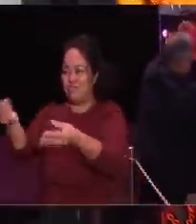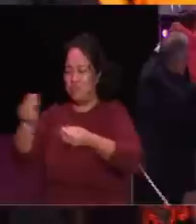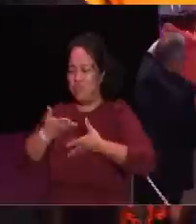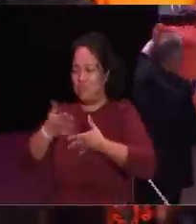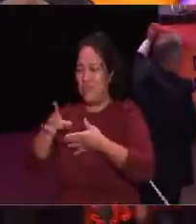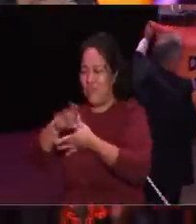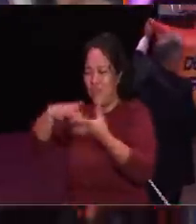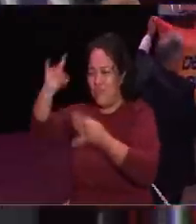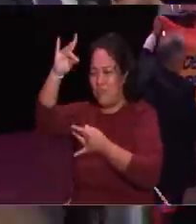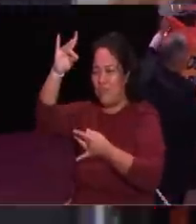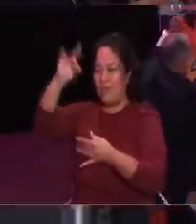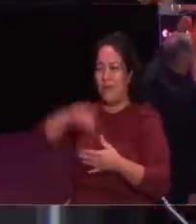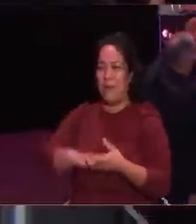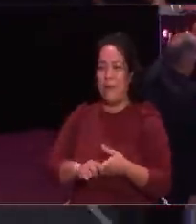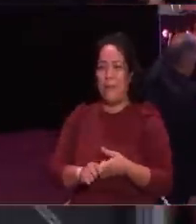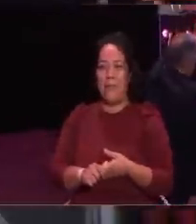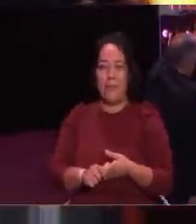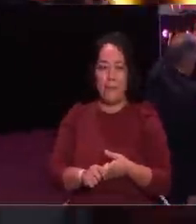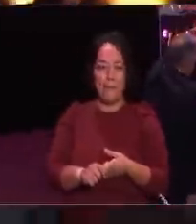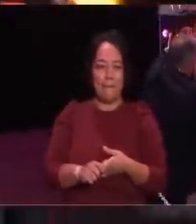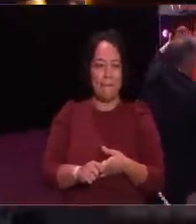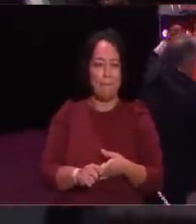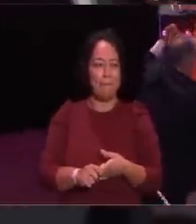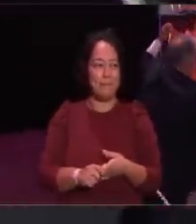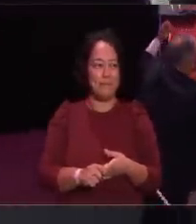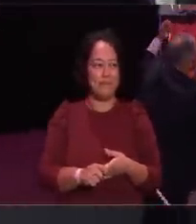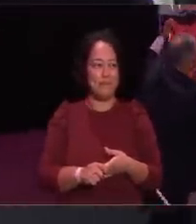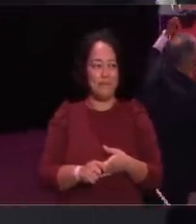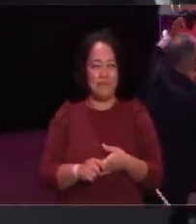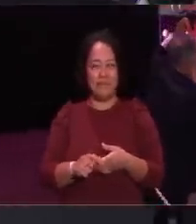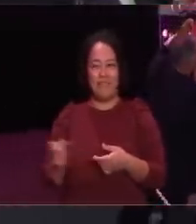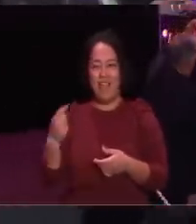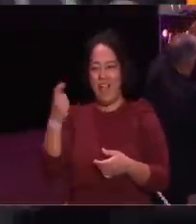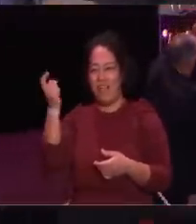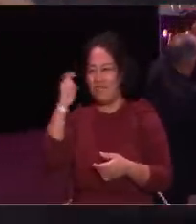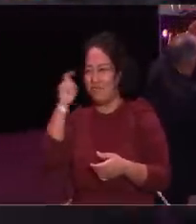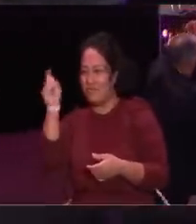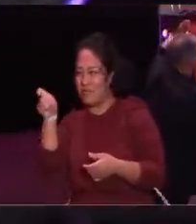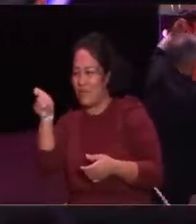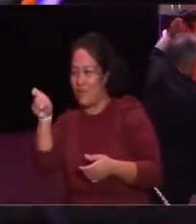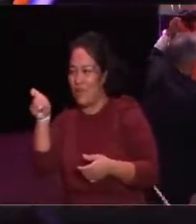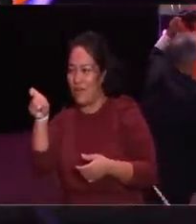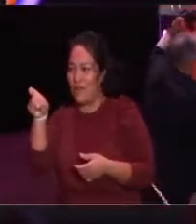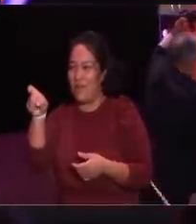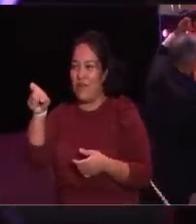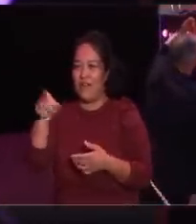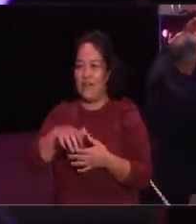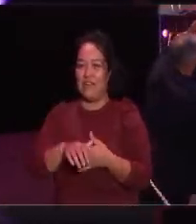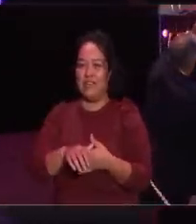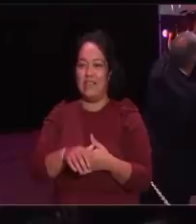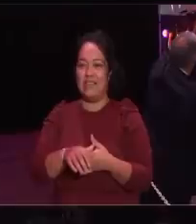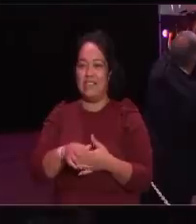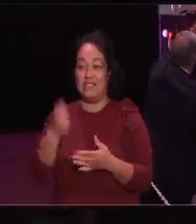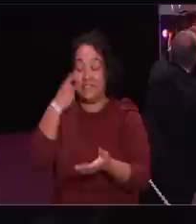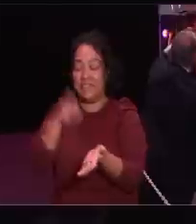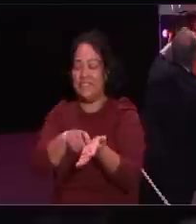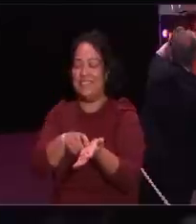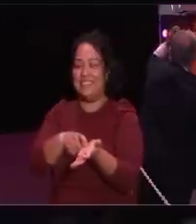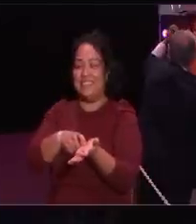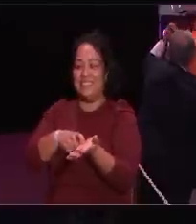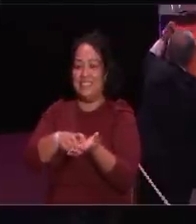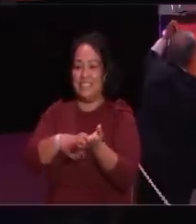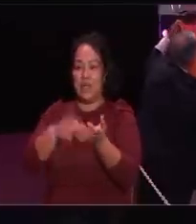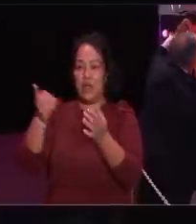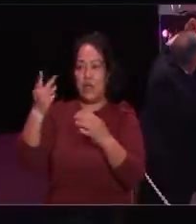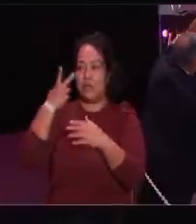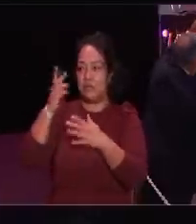Spirit. Yo no sé si ustedes se han fijado. I don't know if you've noticed. Pero on these screens that we have on the